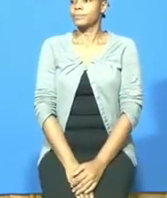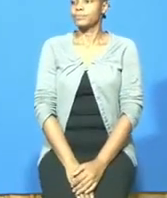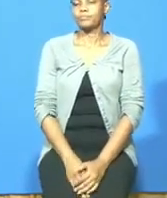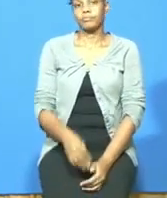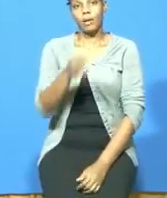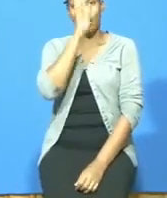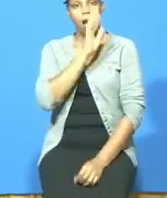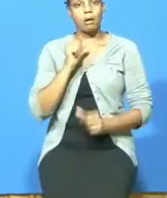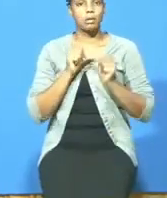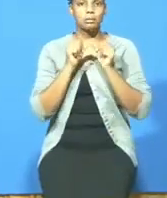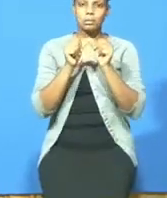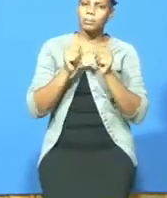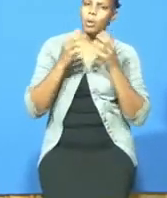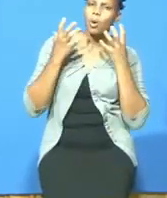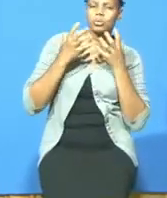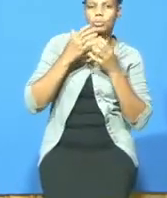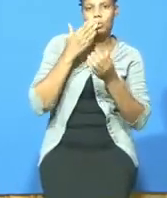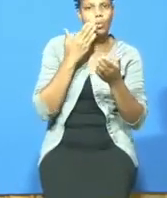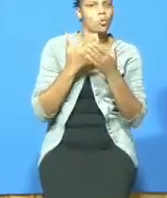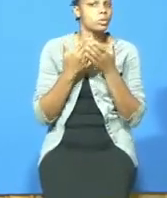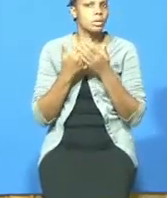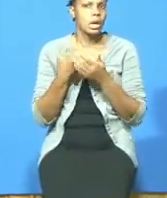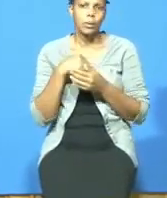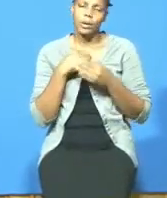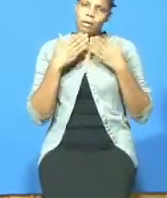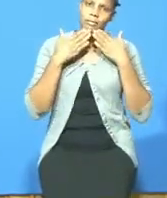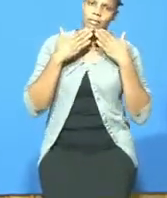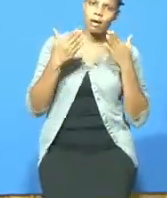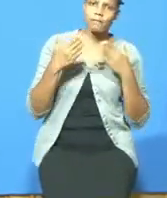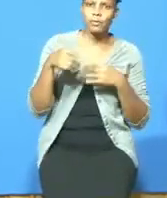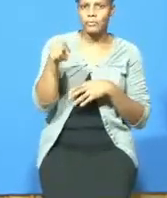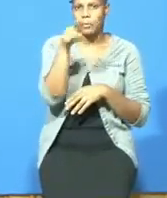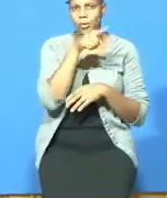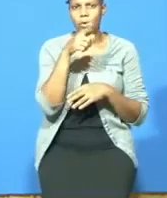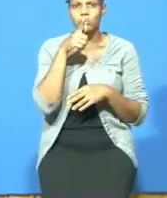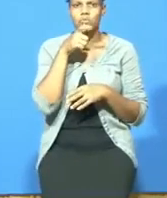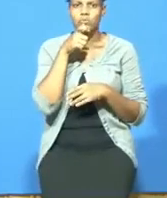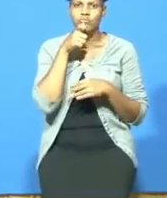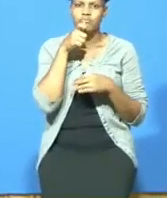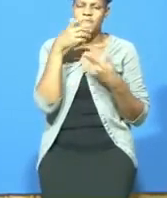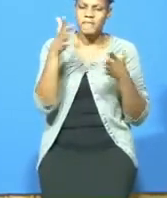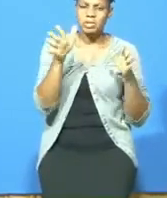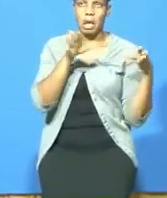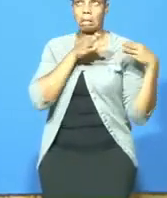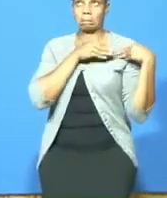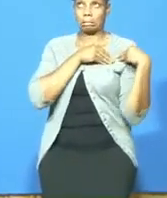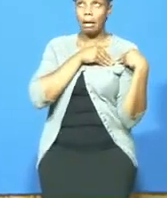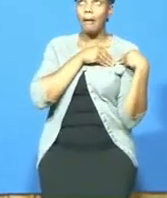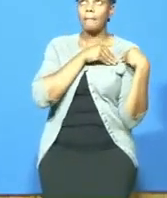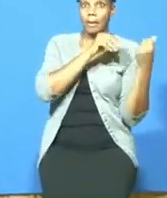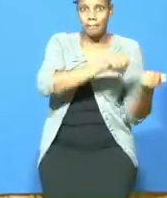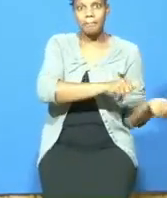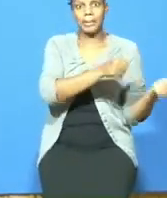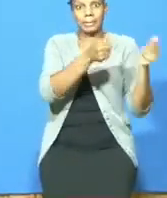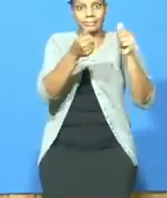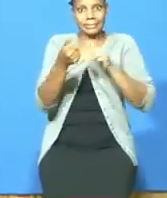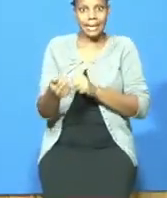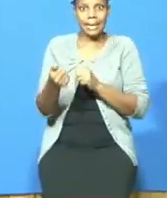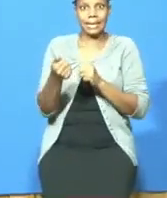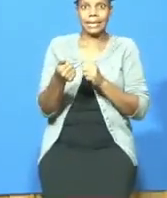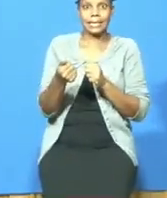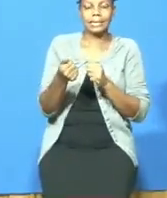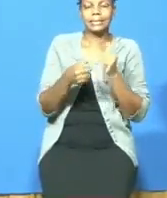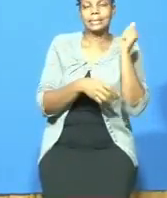We are thankful for those who have surrendered to the Lord in baptism